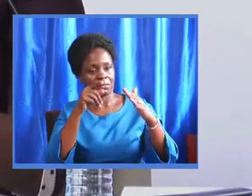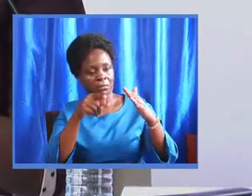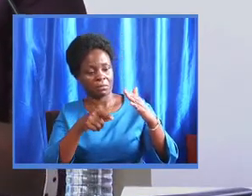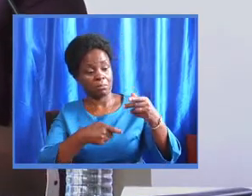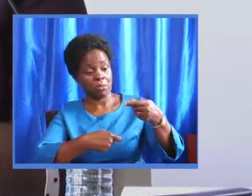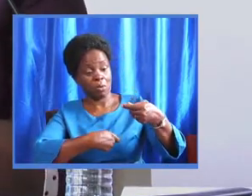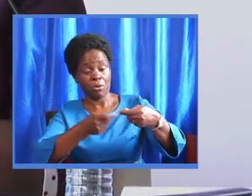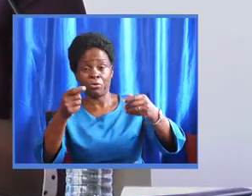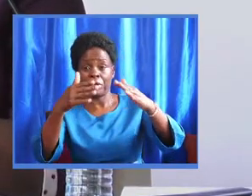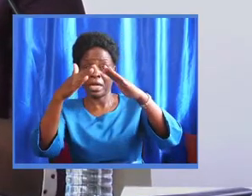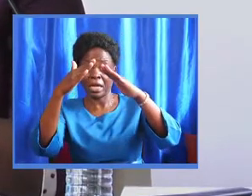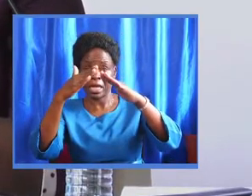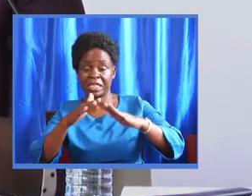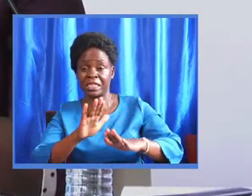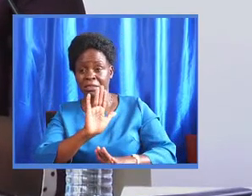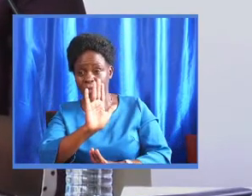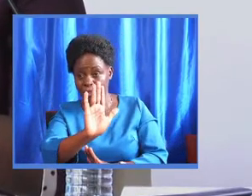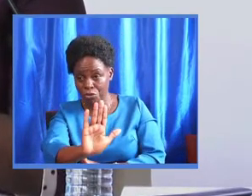otunda ekizimbe kyo